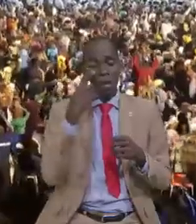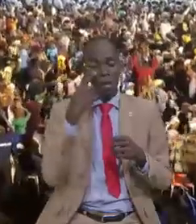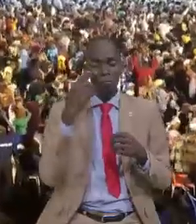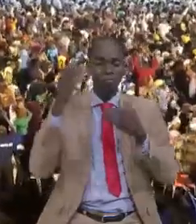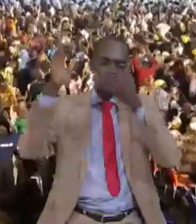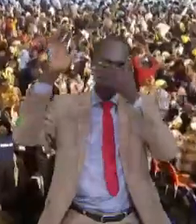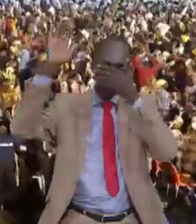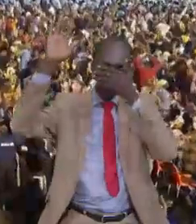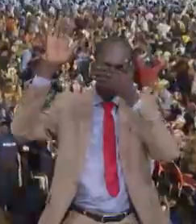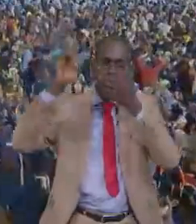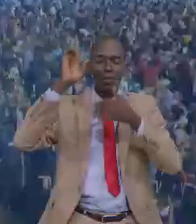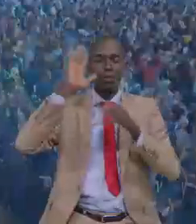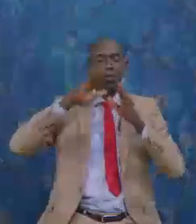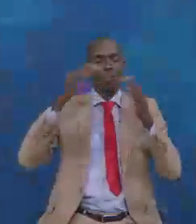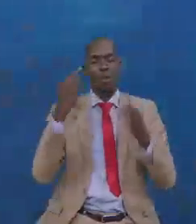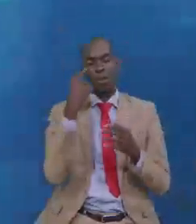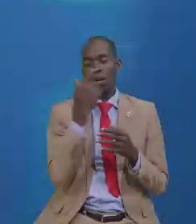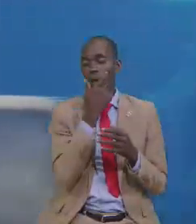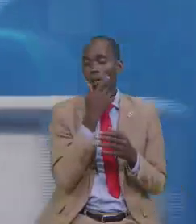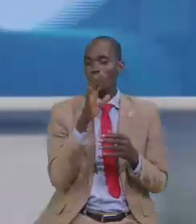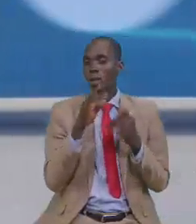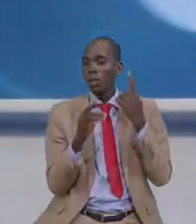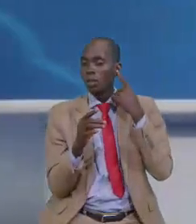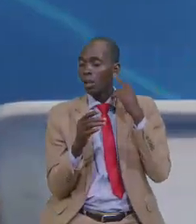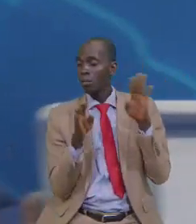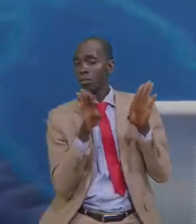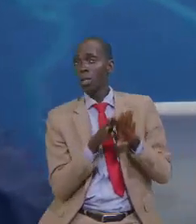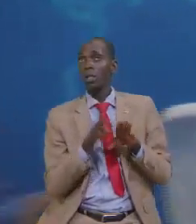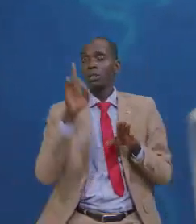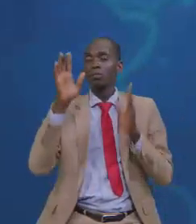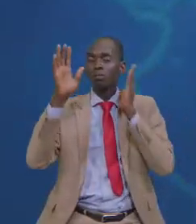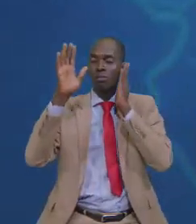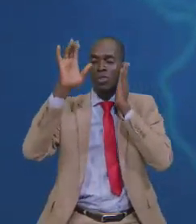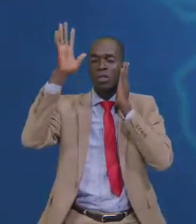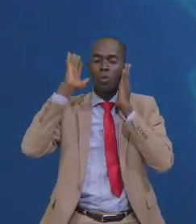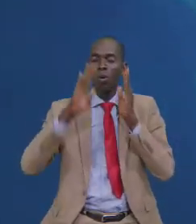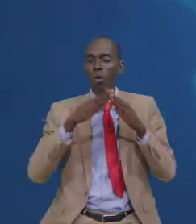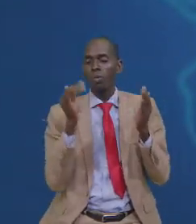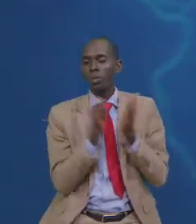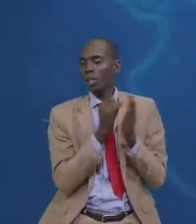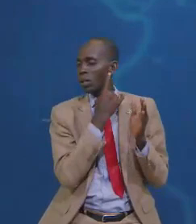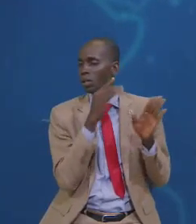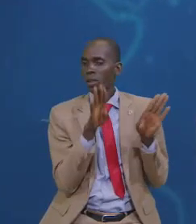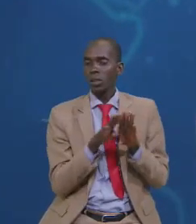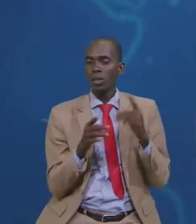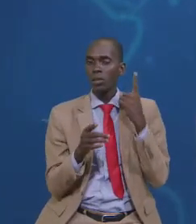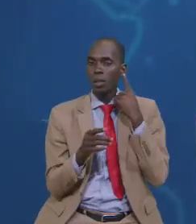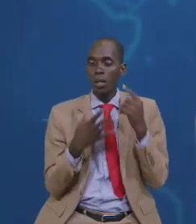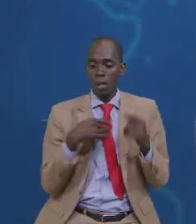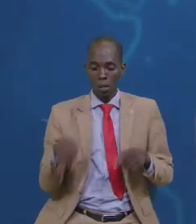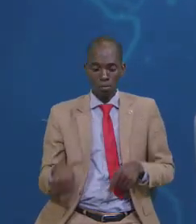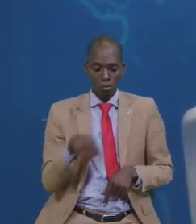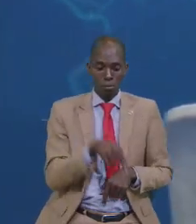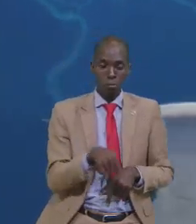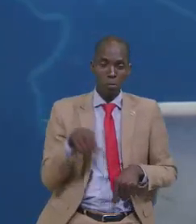those blind eyes. Your ears are deaf, it's going to open those deaf ears. And your lame legs could not